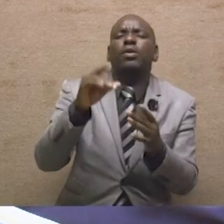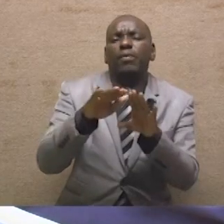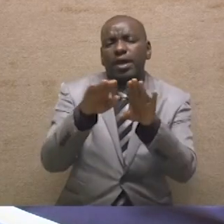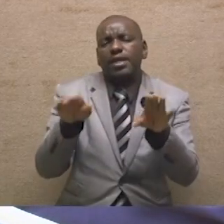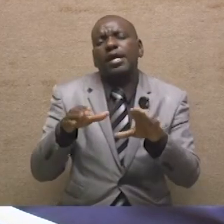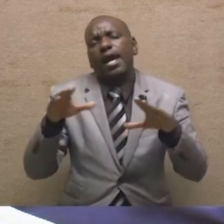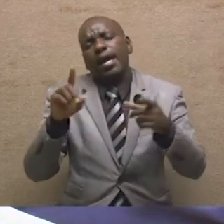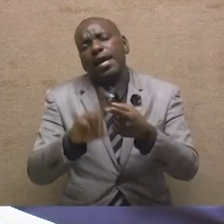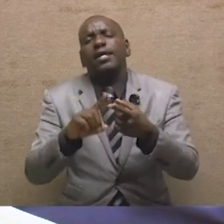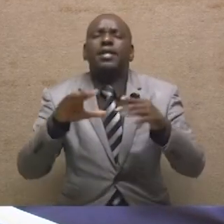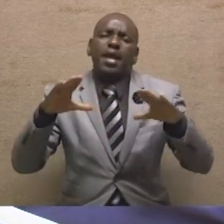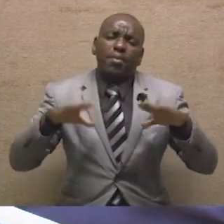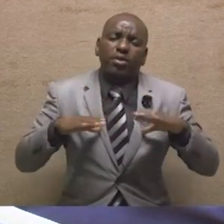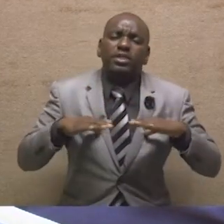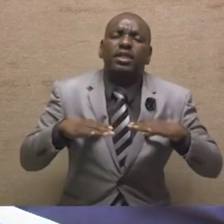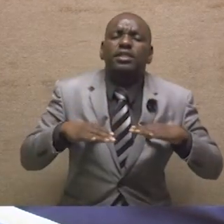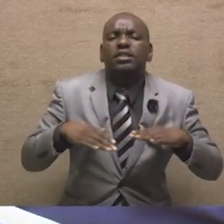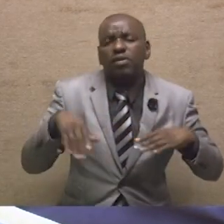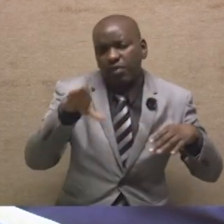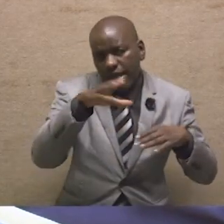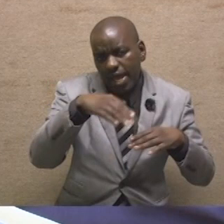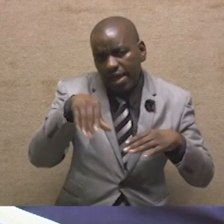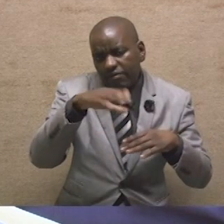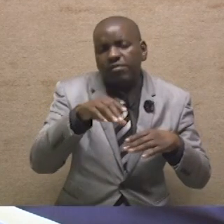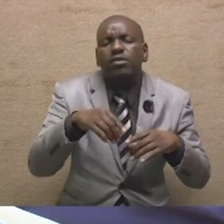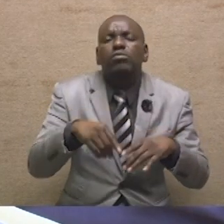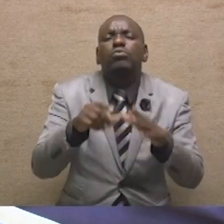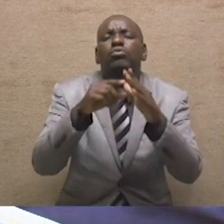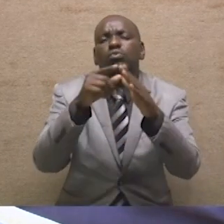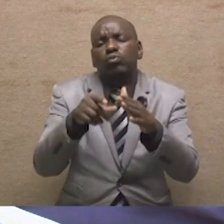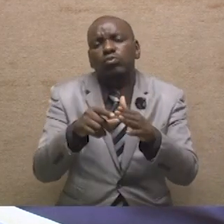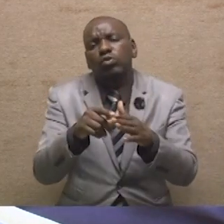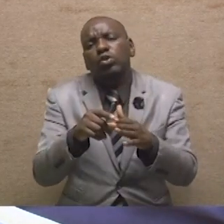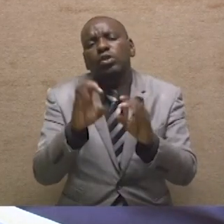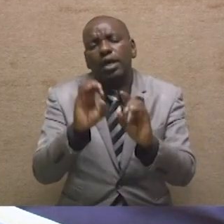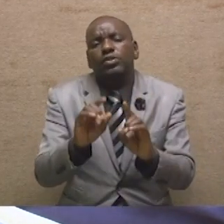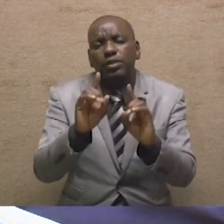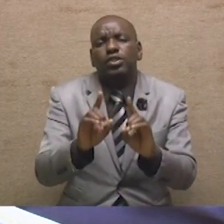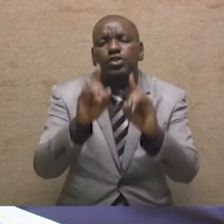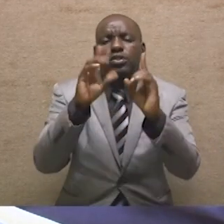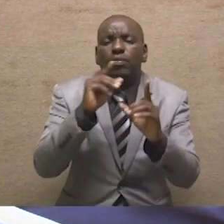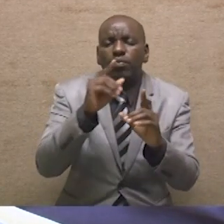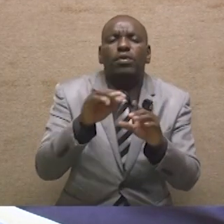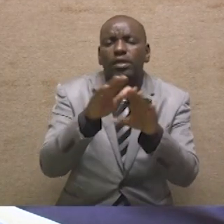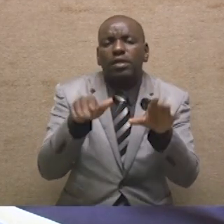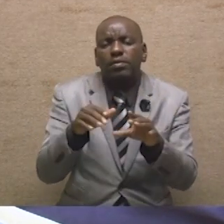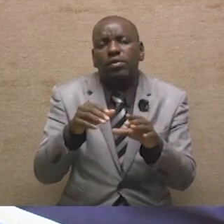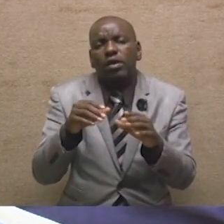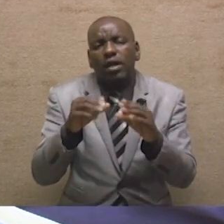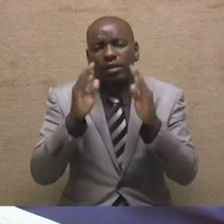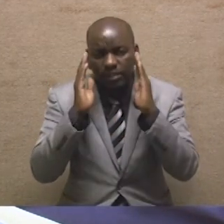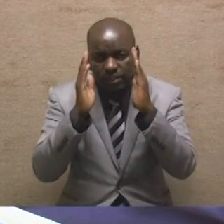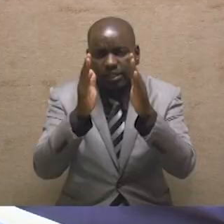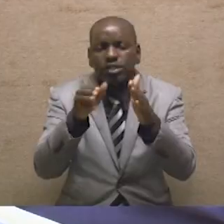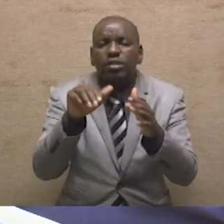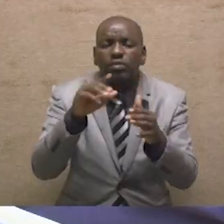important area, a formative area for everybody that is going to go into education. And the level of attention